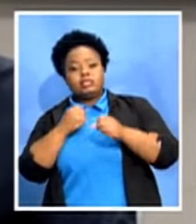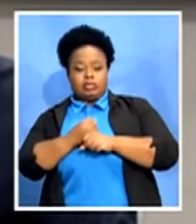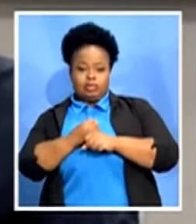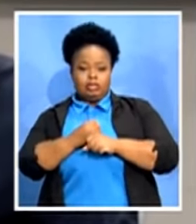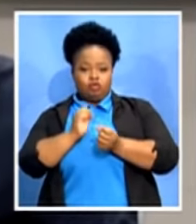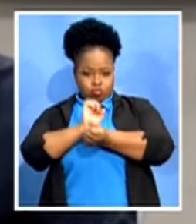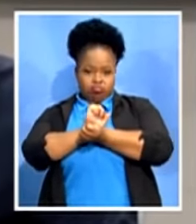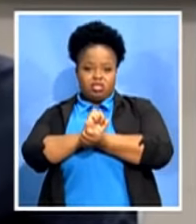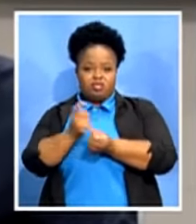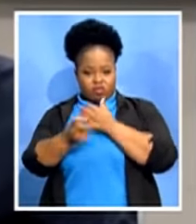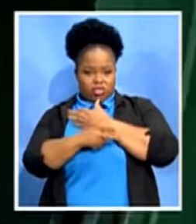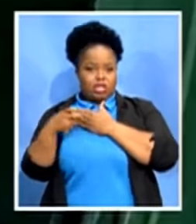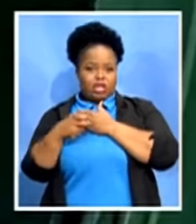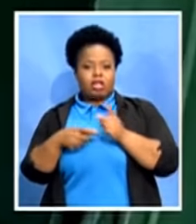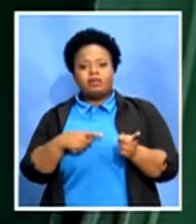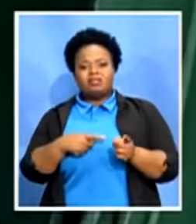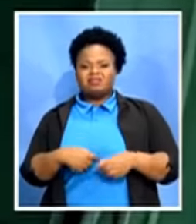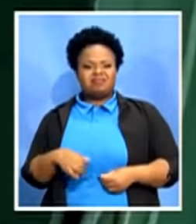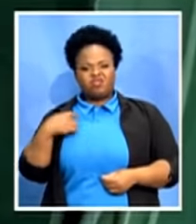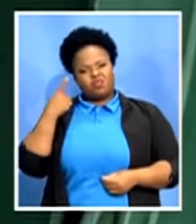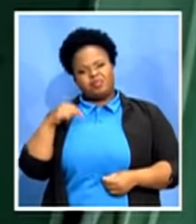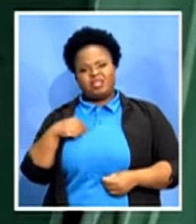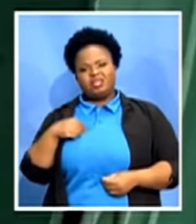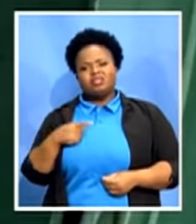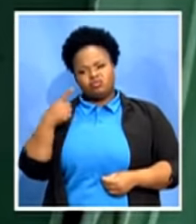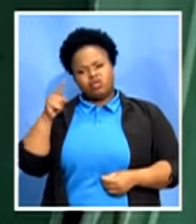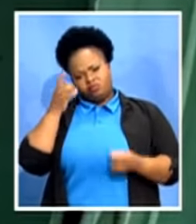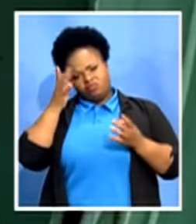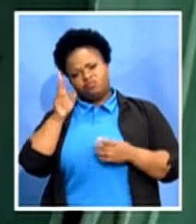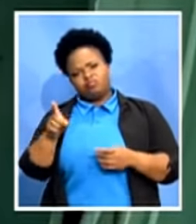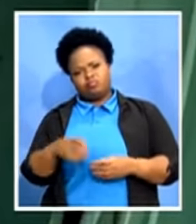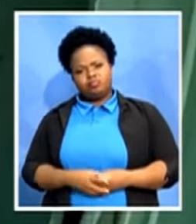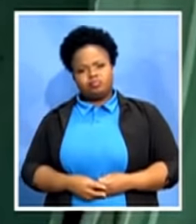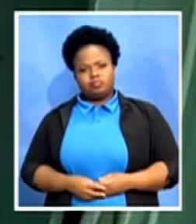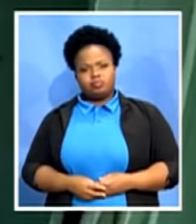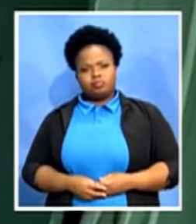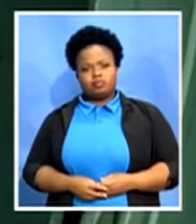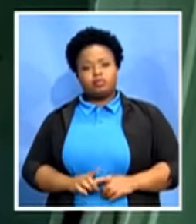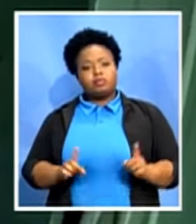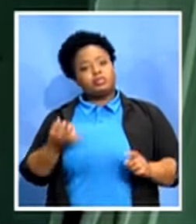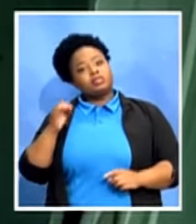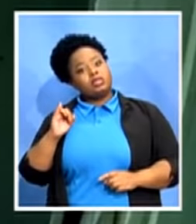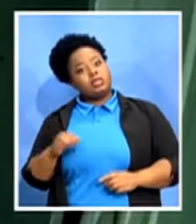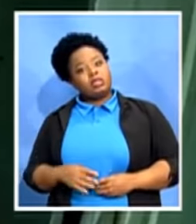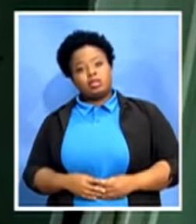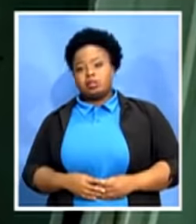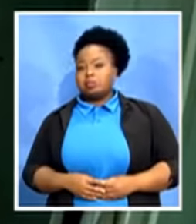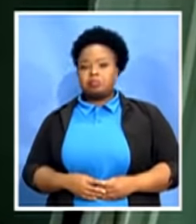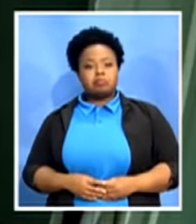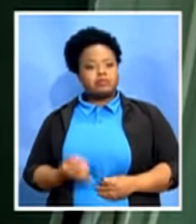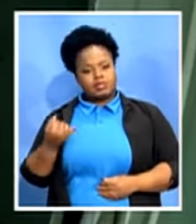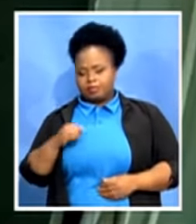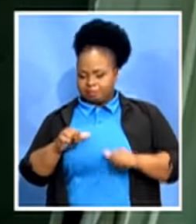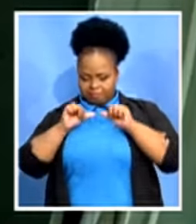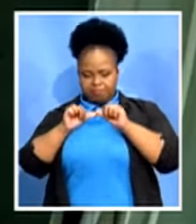for me, sending up the right message. But still, not a deterrent. Mobile services